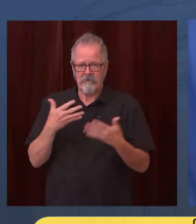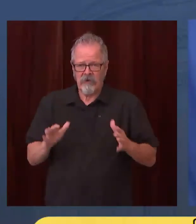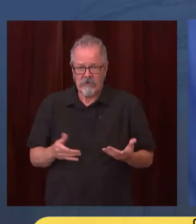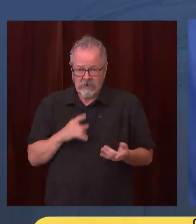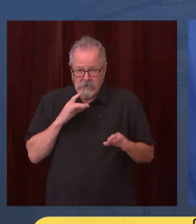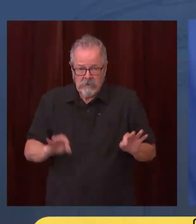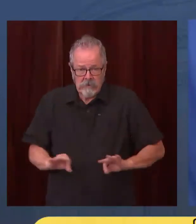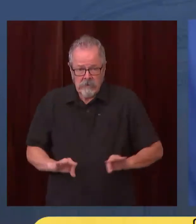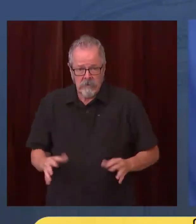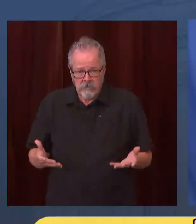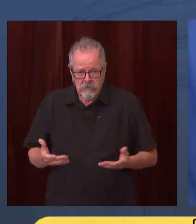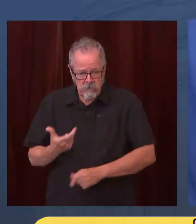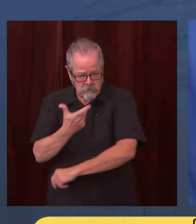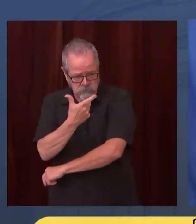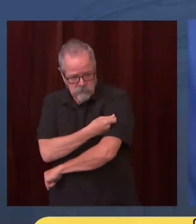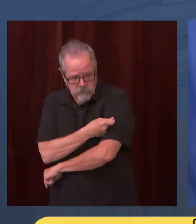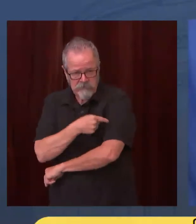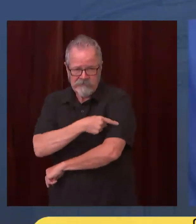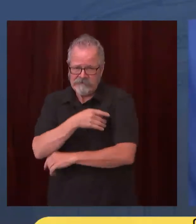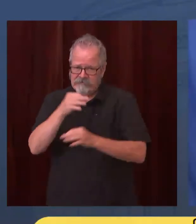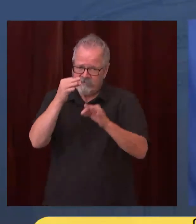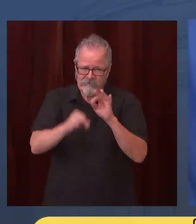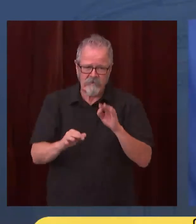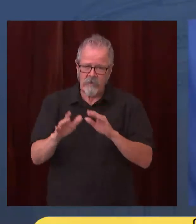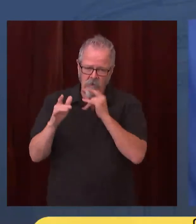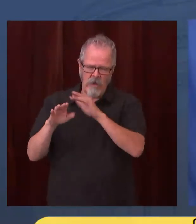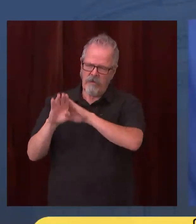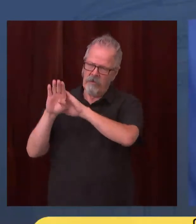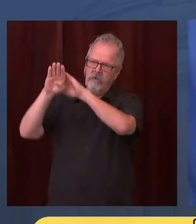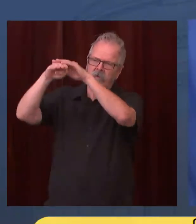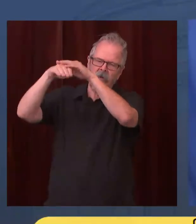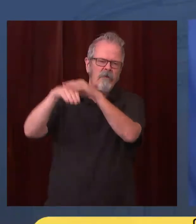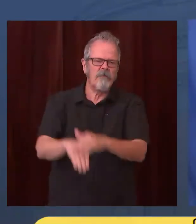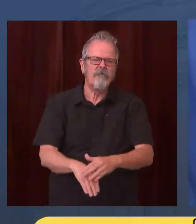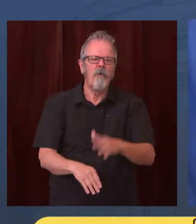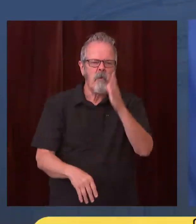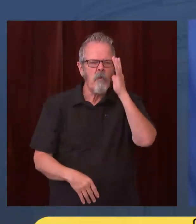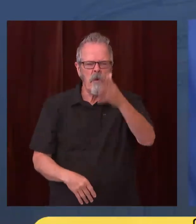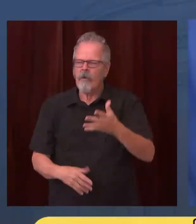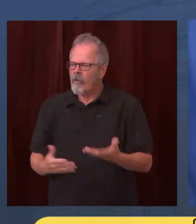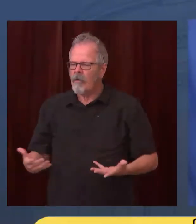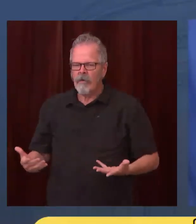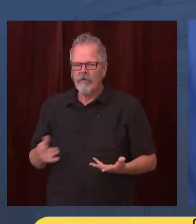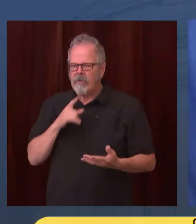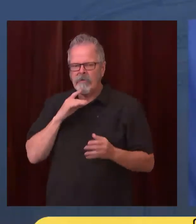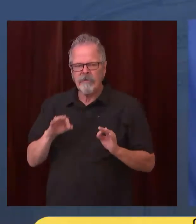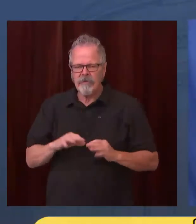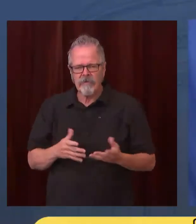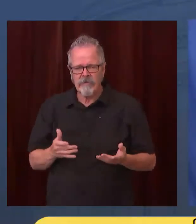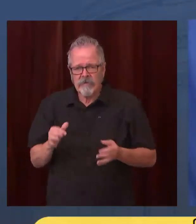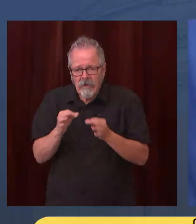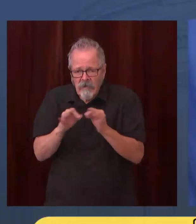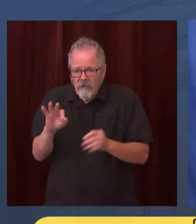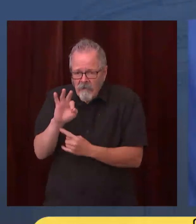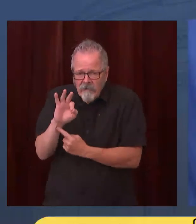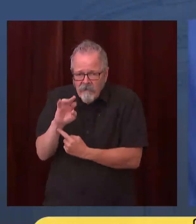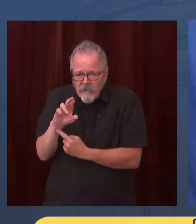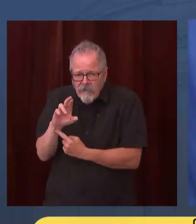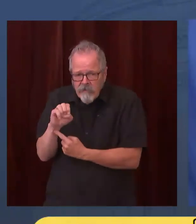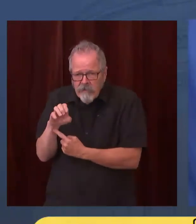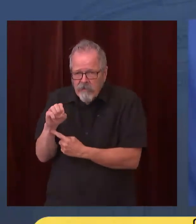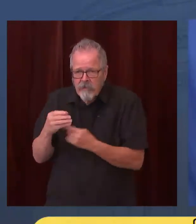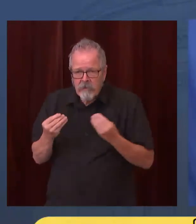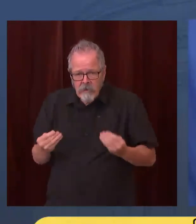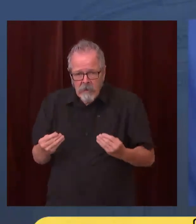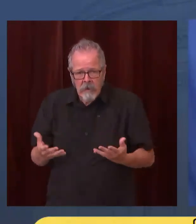is available to us. It is free. It is almost painless. I didn't even notice when I got the shot. And if people will think